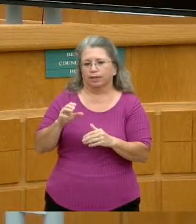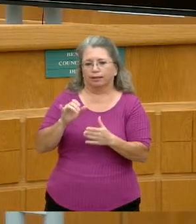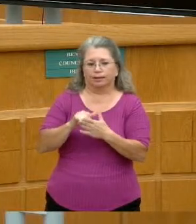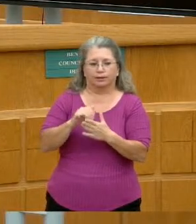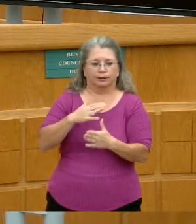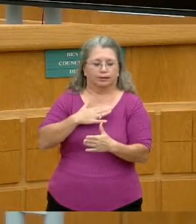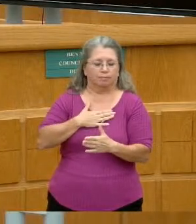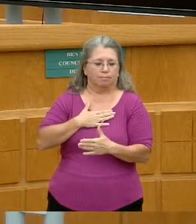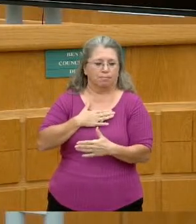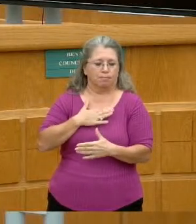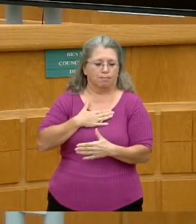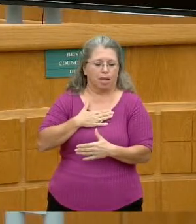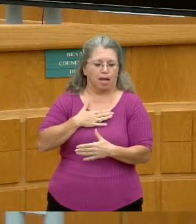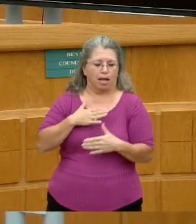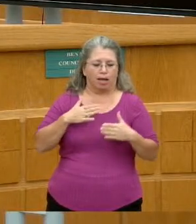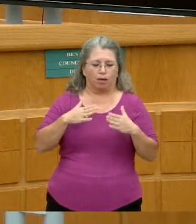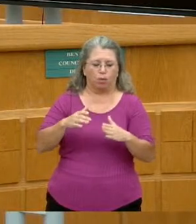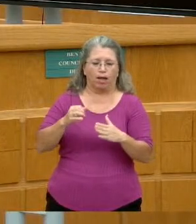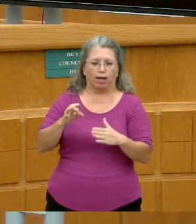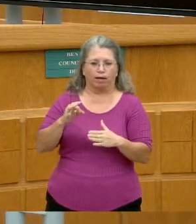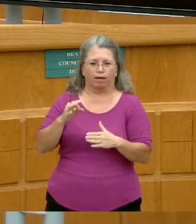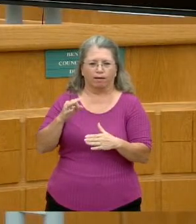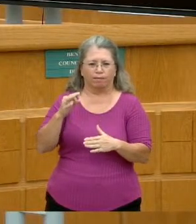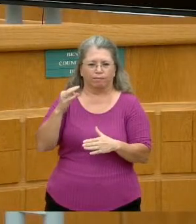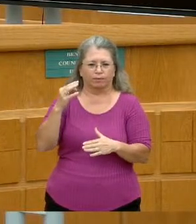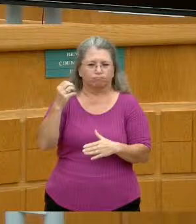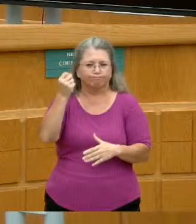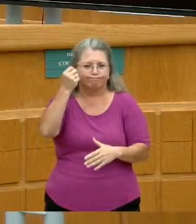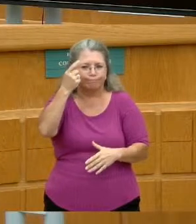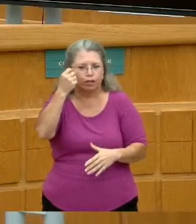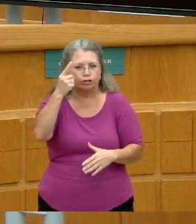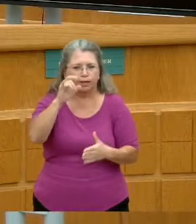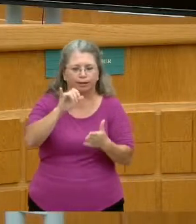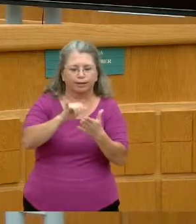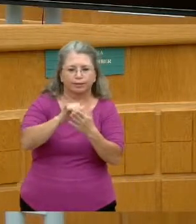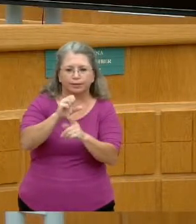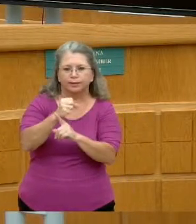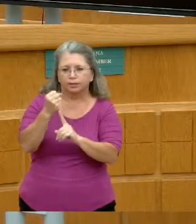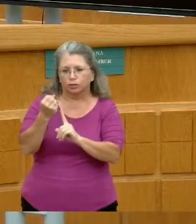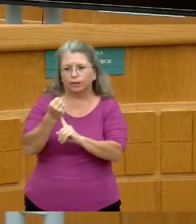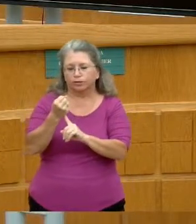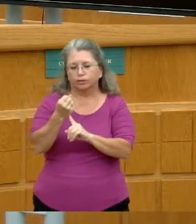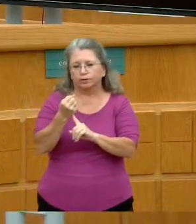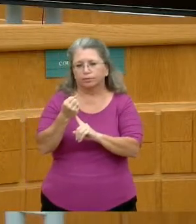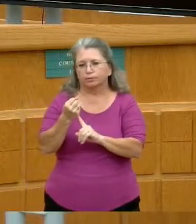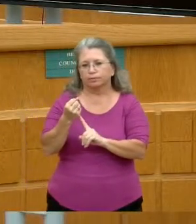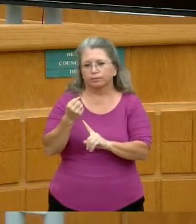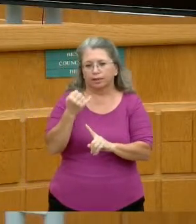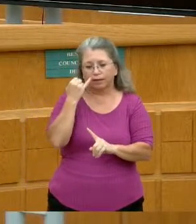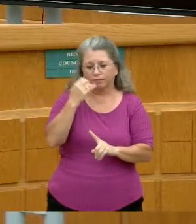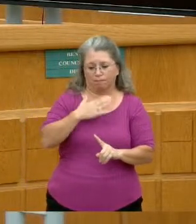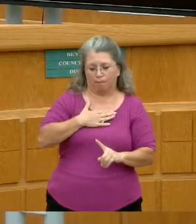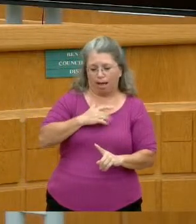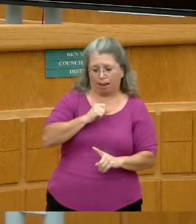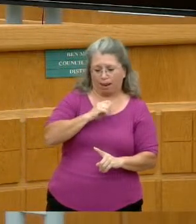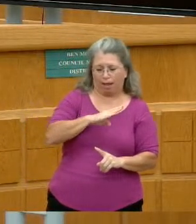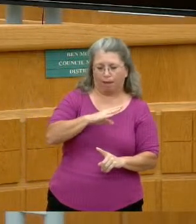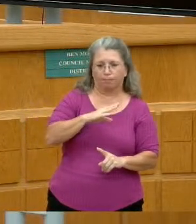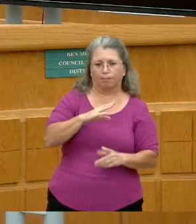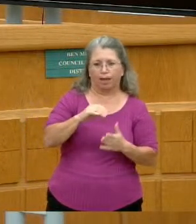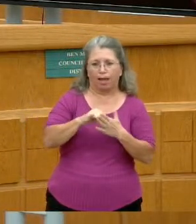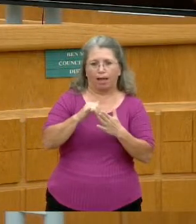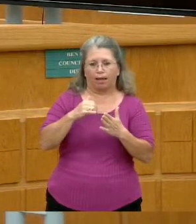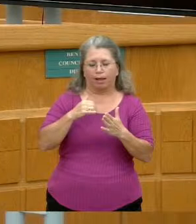own way of rationalizing this and determining that we're